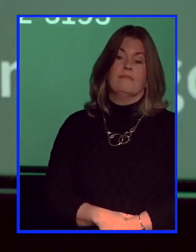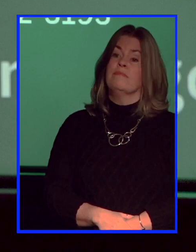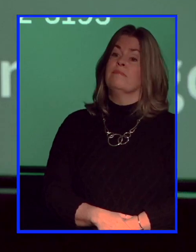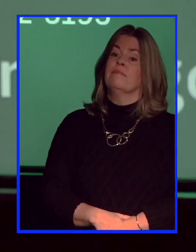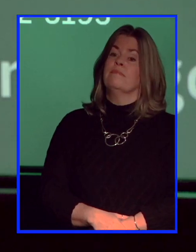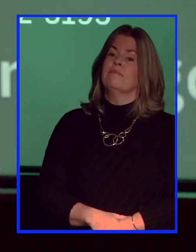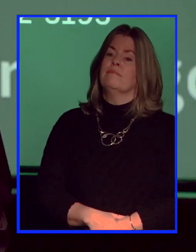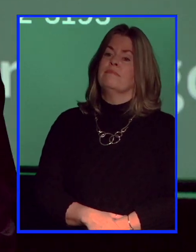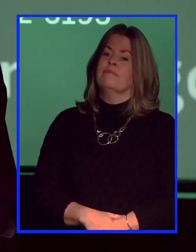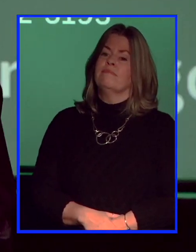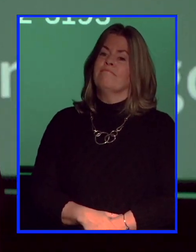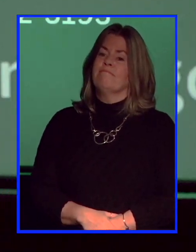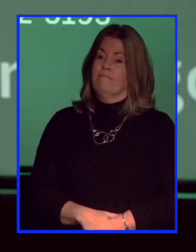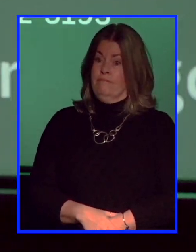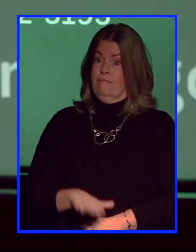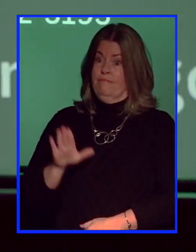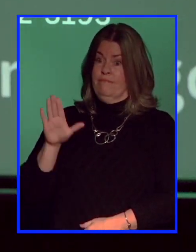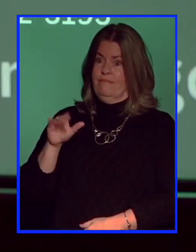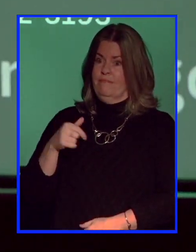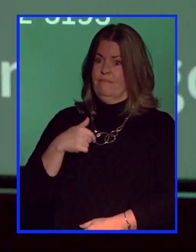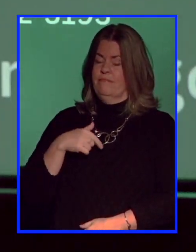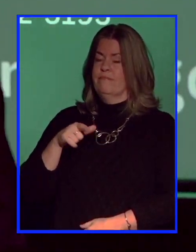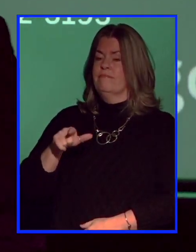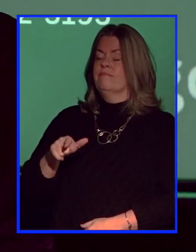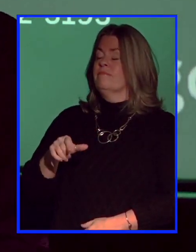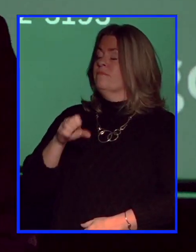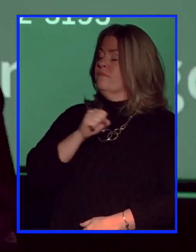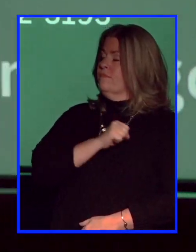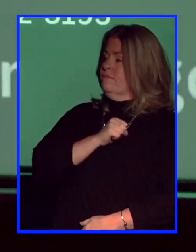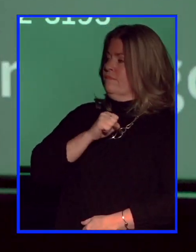I'm on okay. Senator,